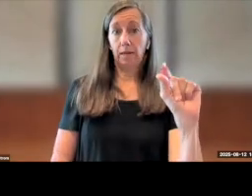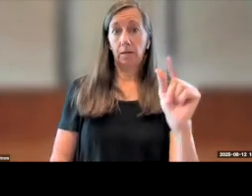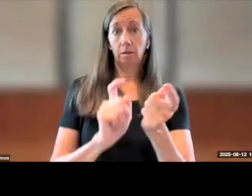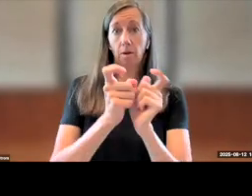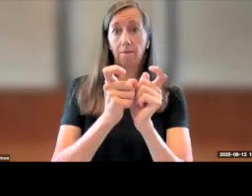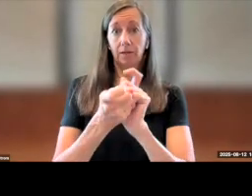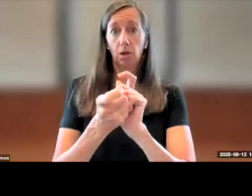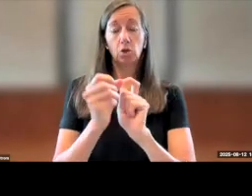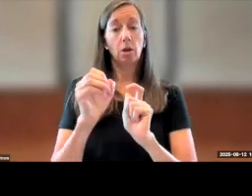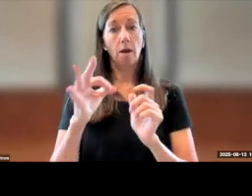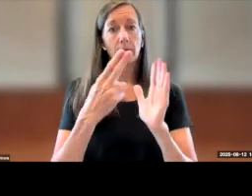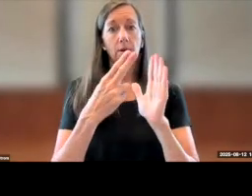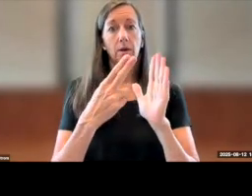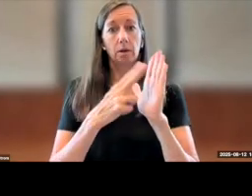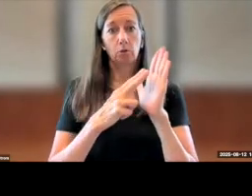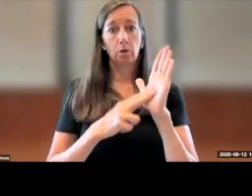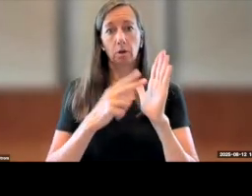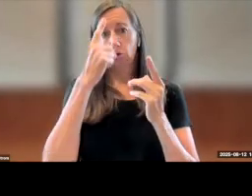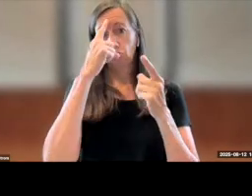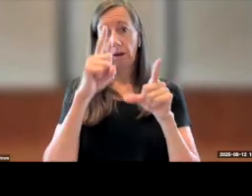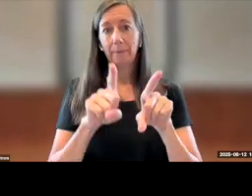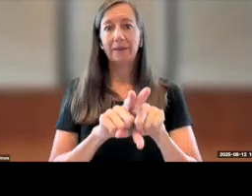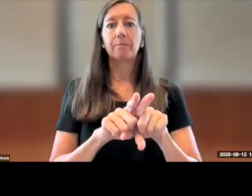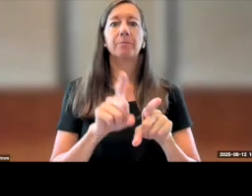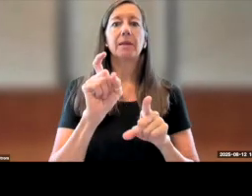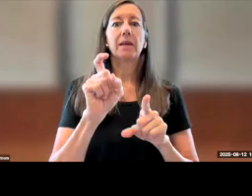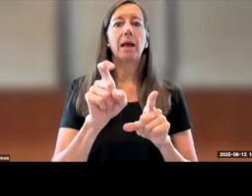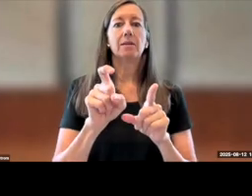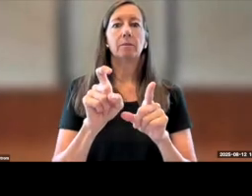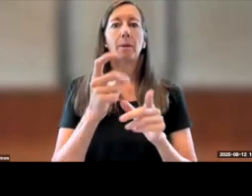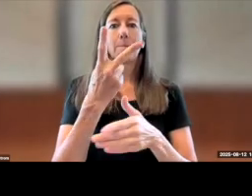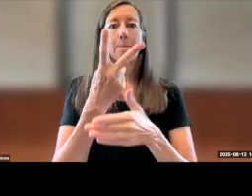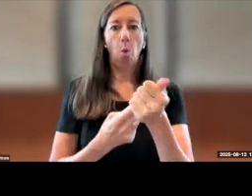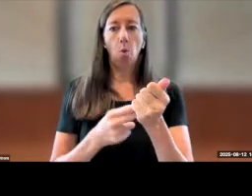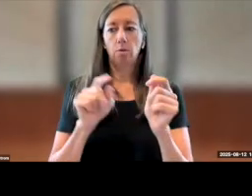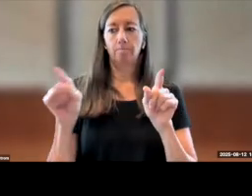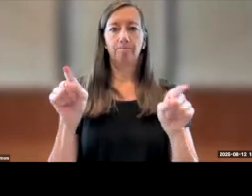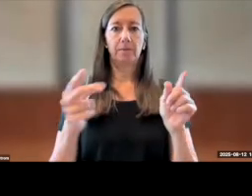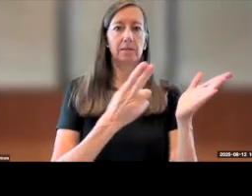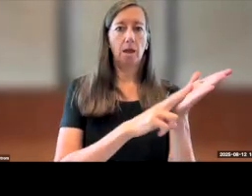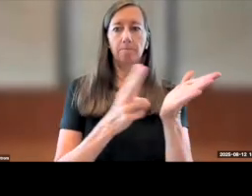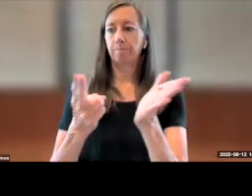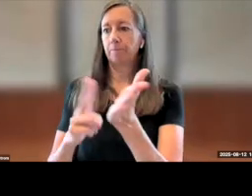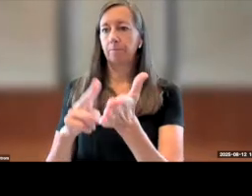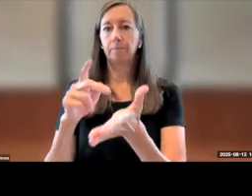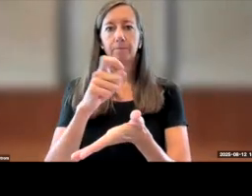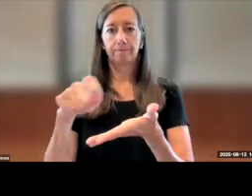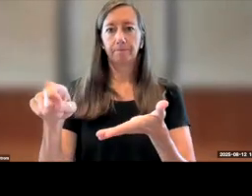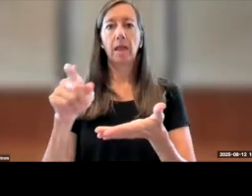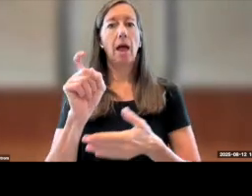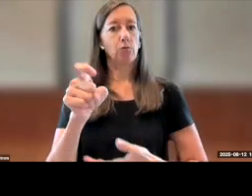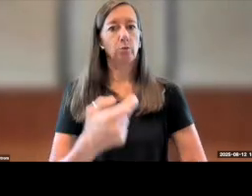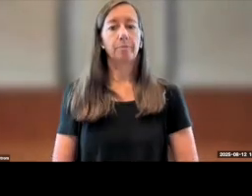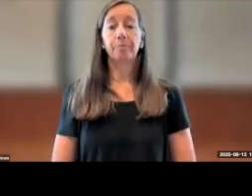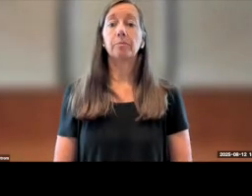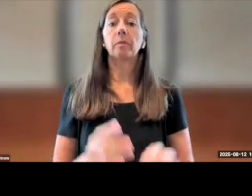to change anything within this agreement, you both have to sign it. So we're gonna come off of this this